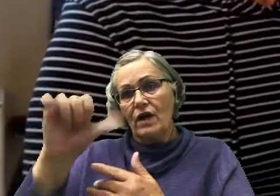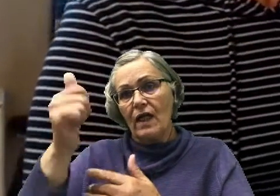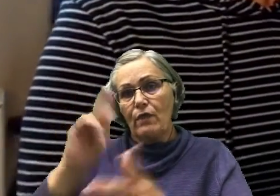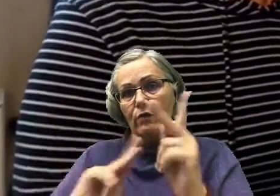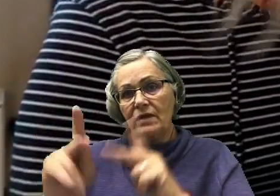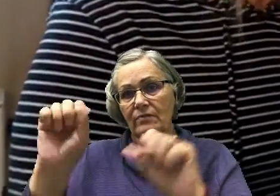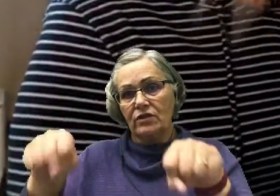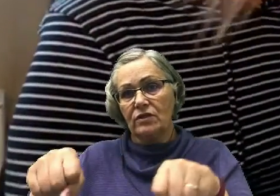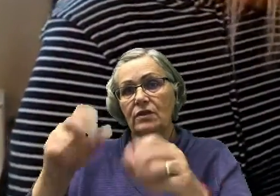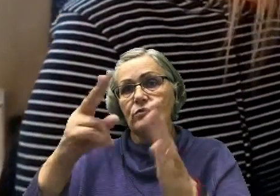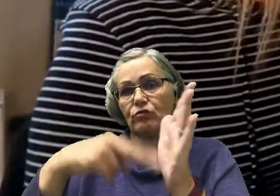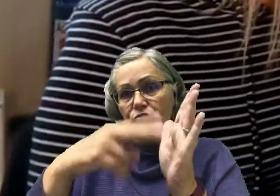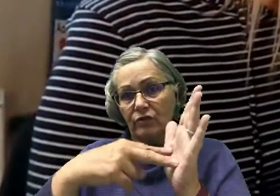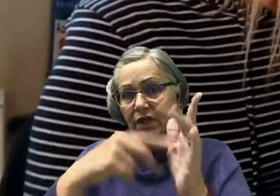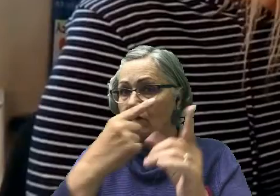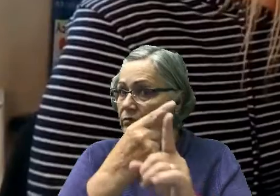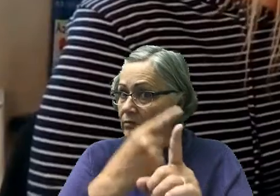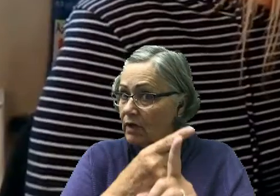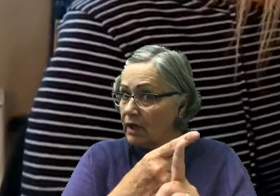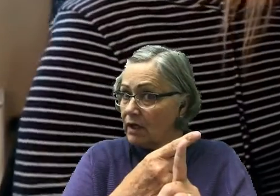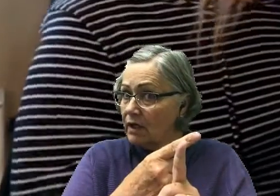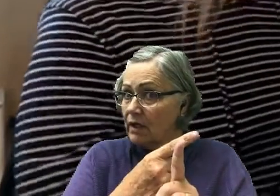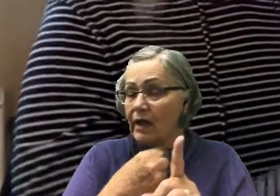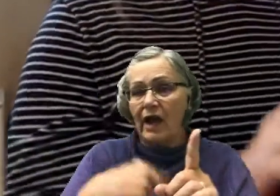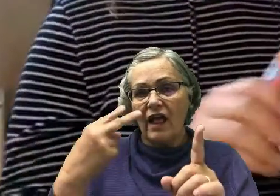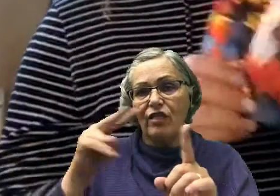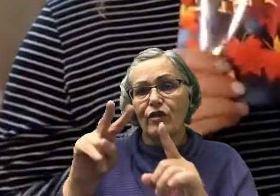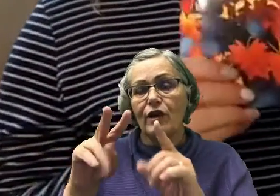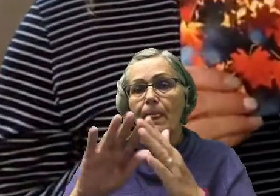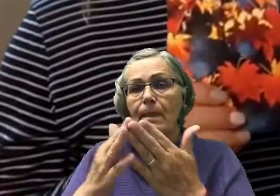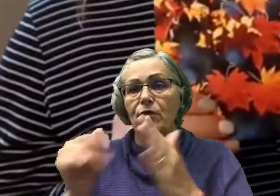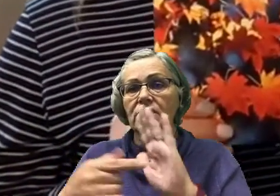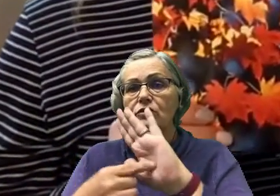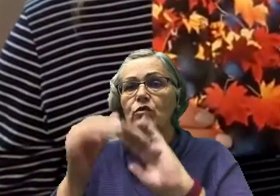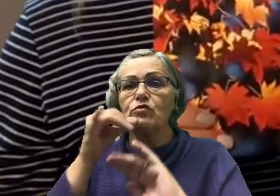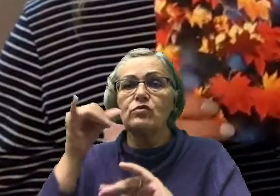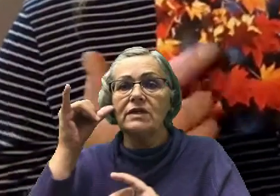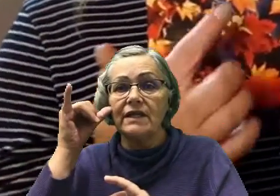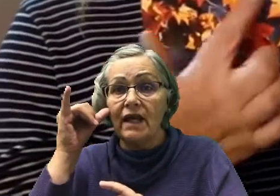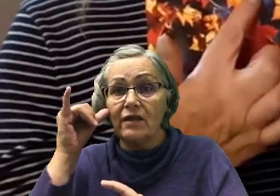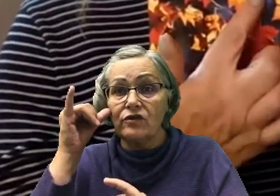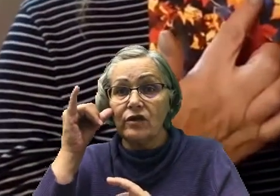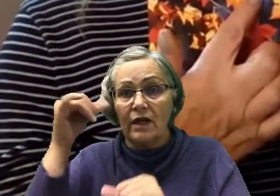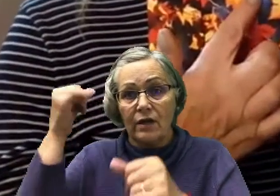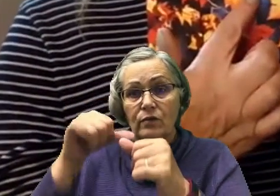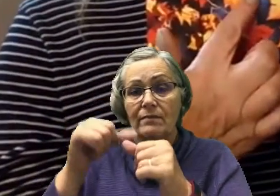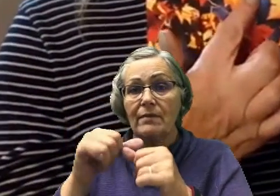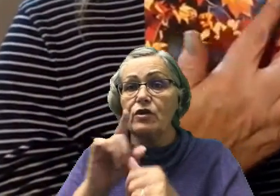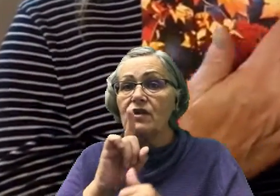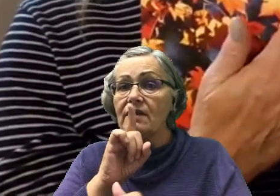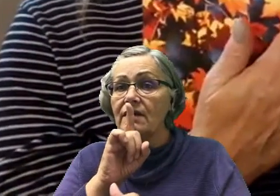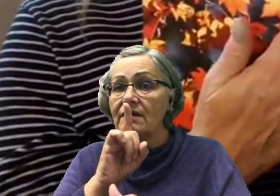When I look at the books that I showed you yesterday, remember our nonfiction book with the same